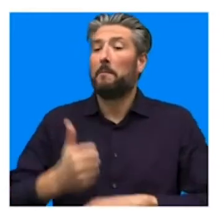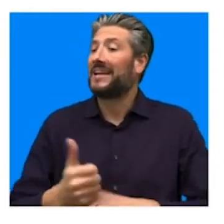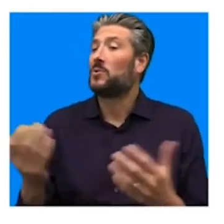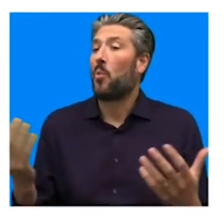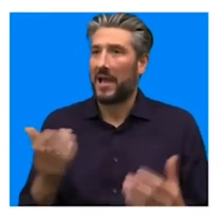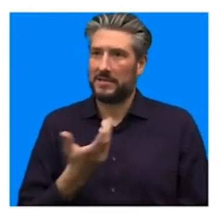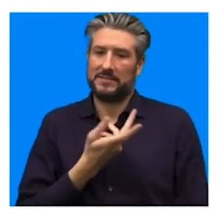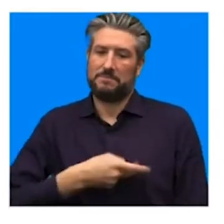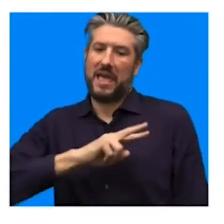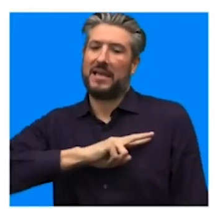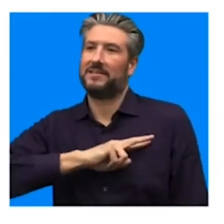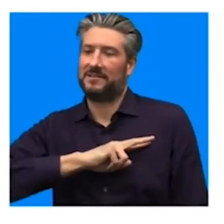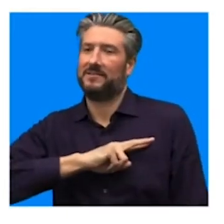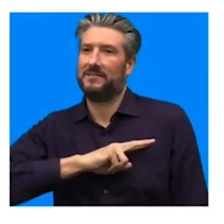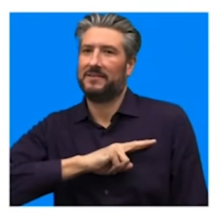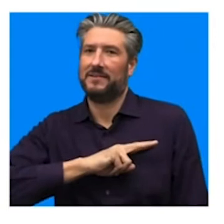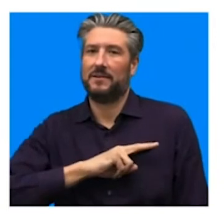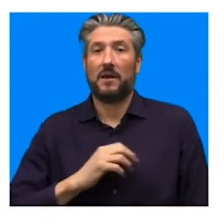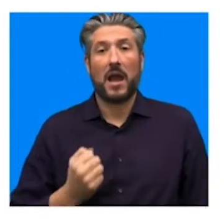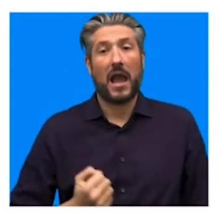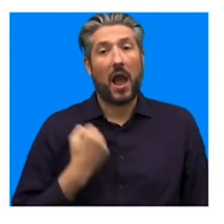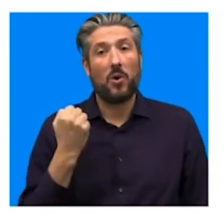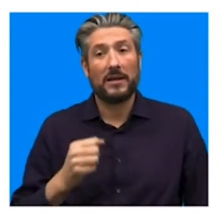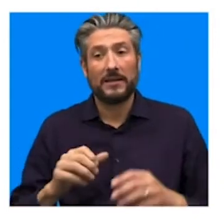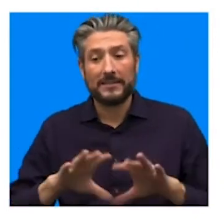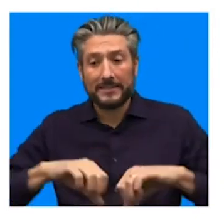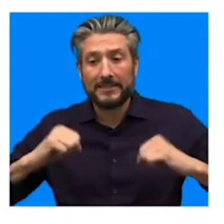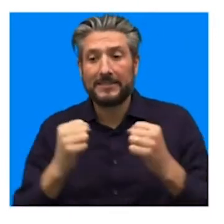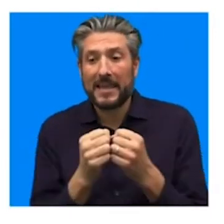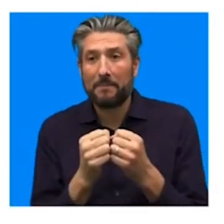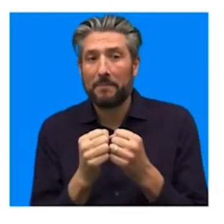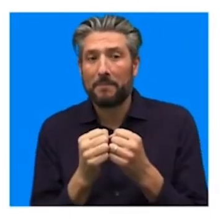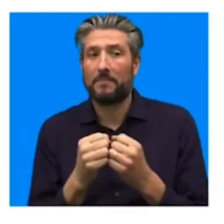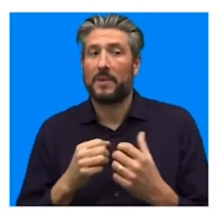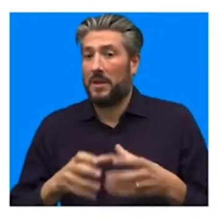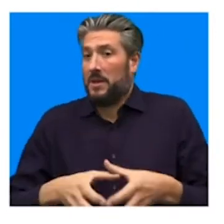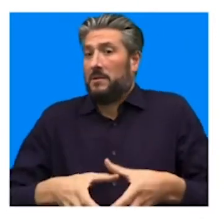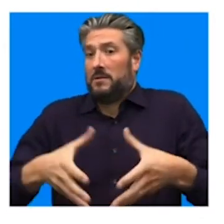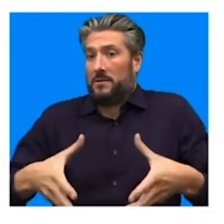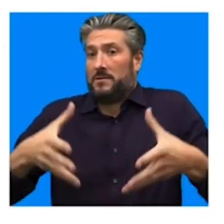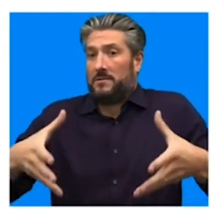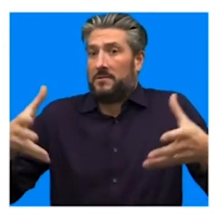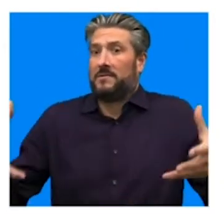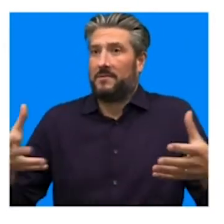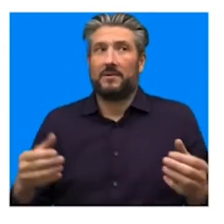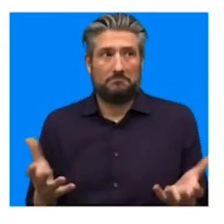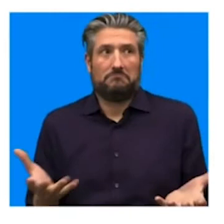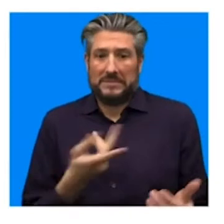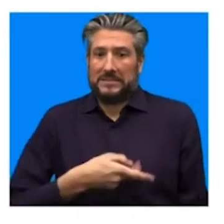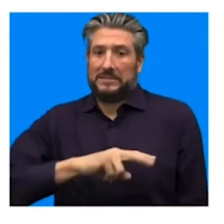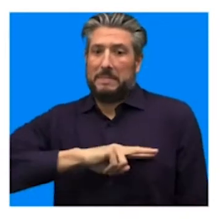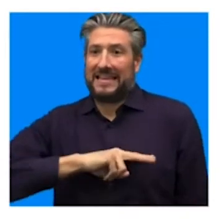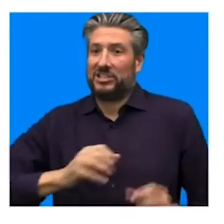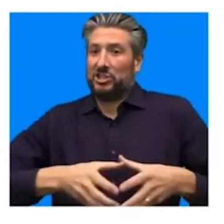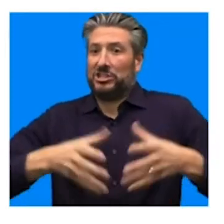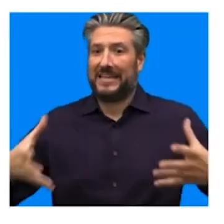And the bulk of our team is moving to be a very big Spanish team. We have grown